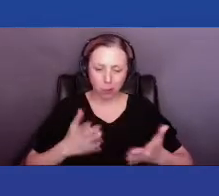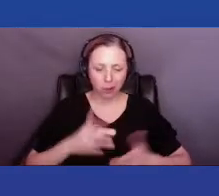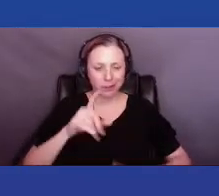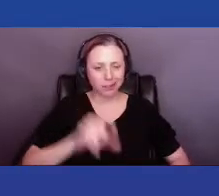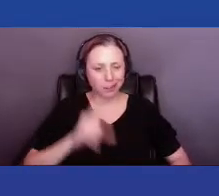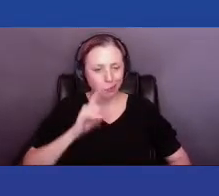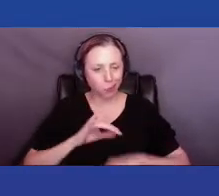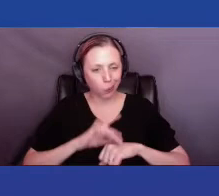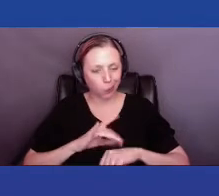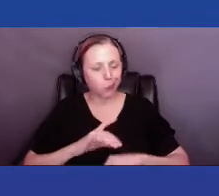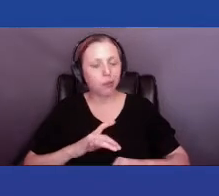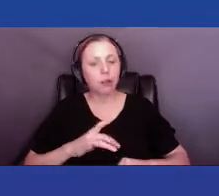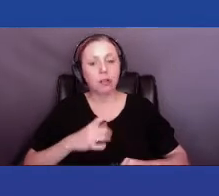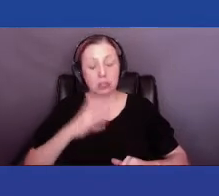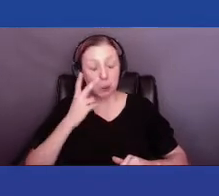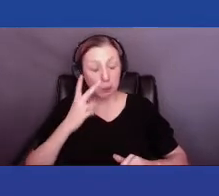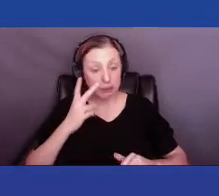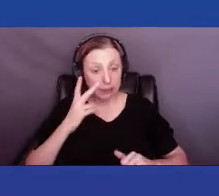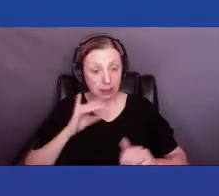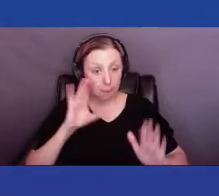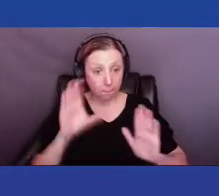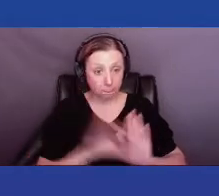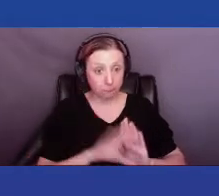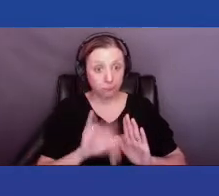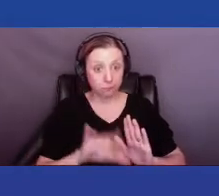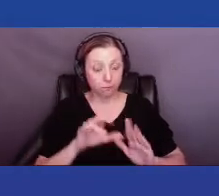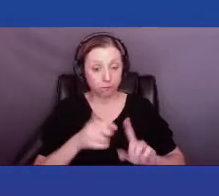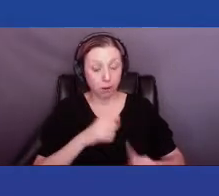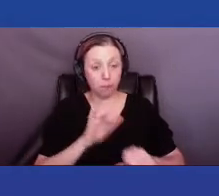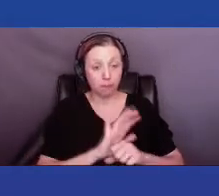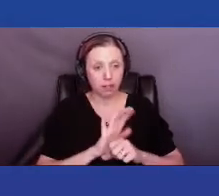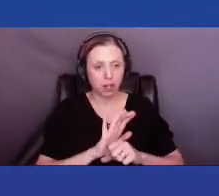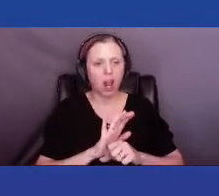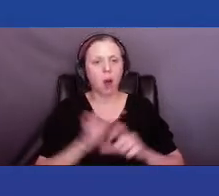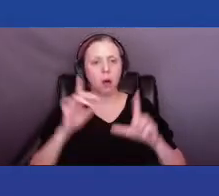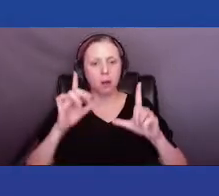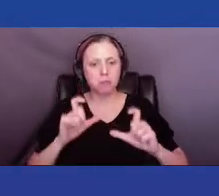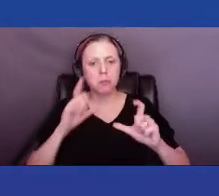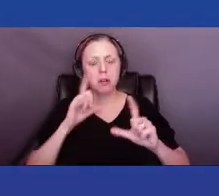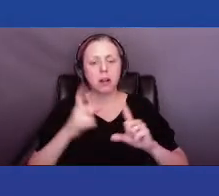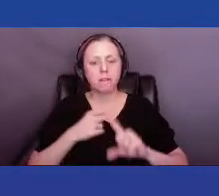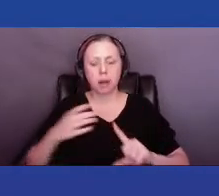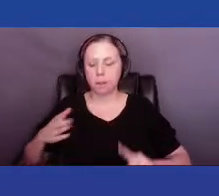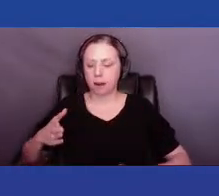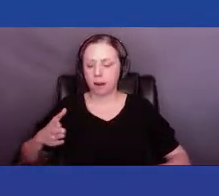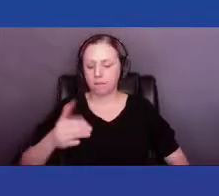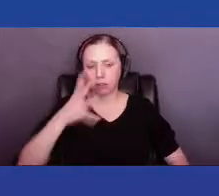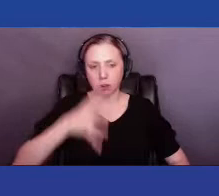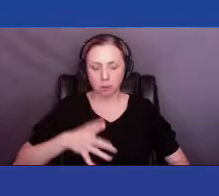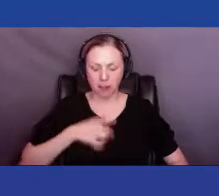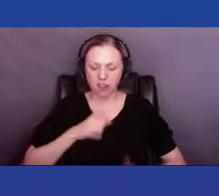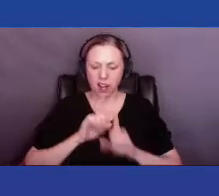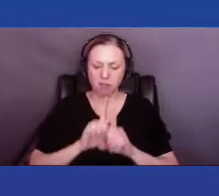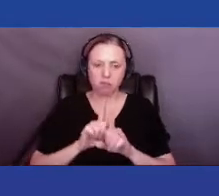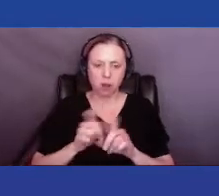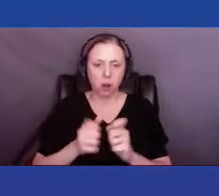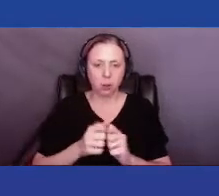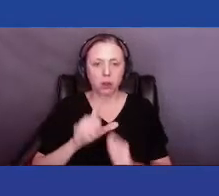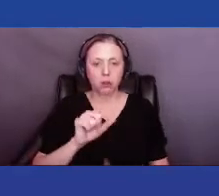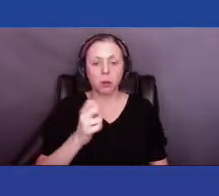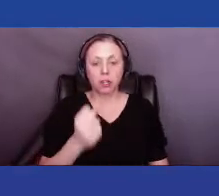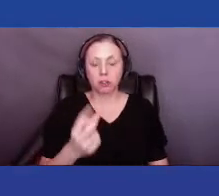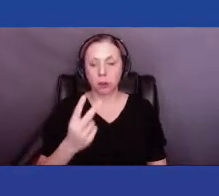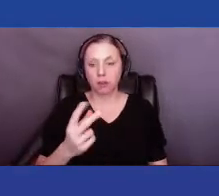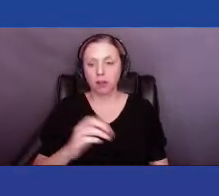an image from a video that I took from a fisherman that I apprenticed myself to in 2012, a